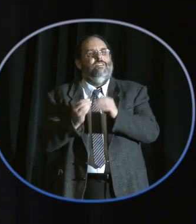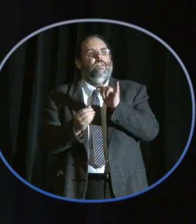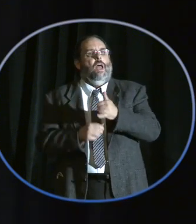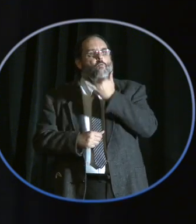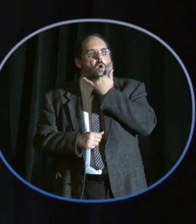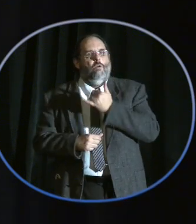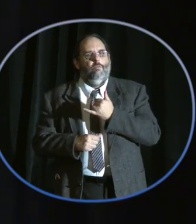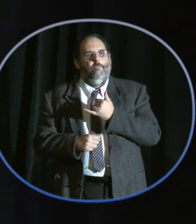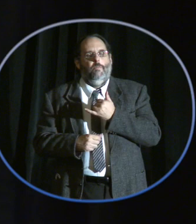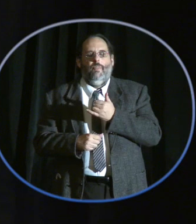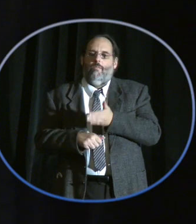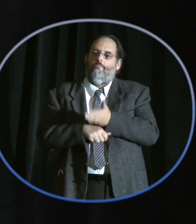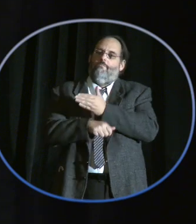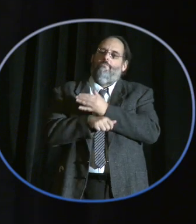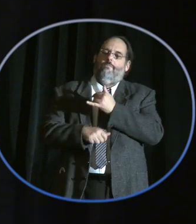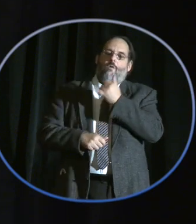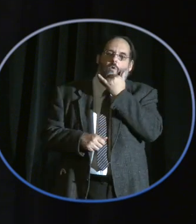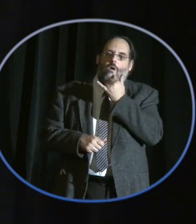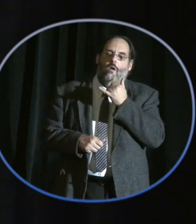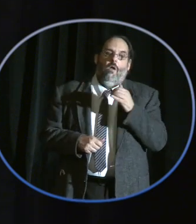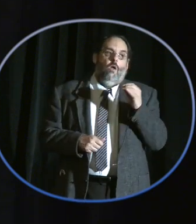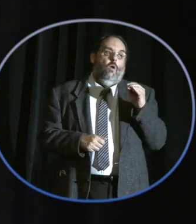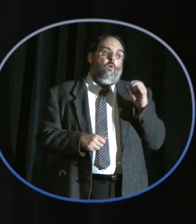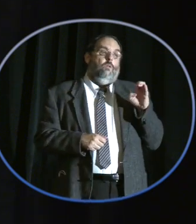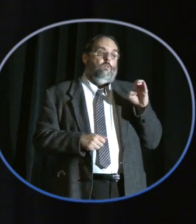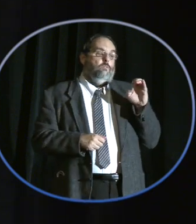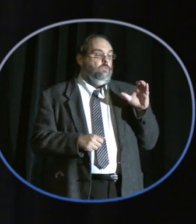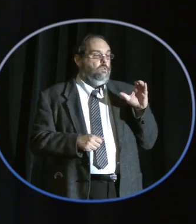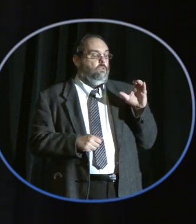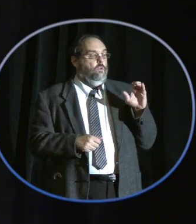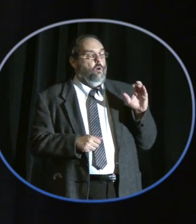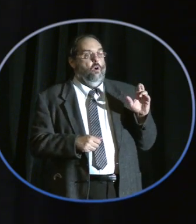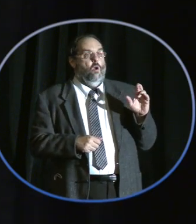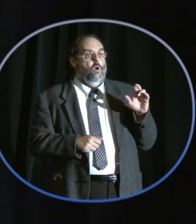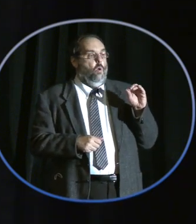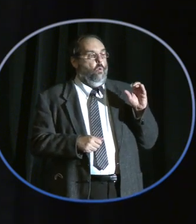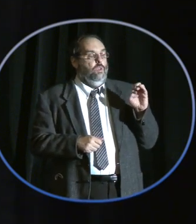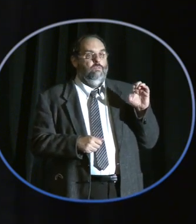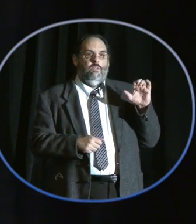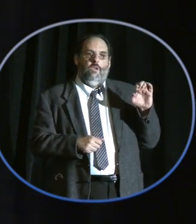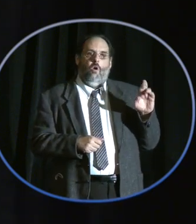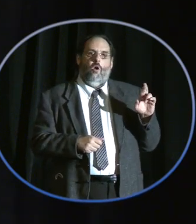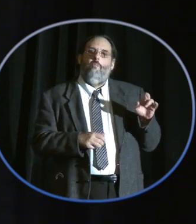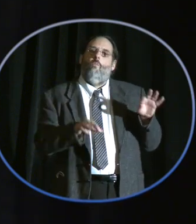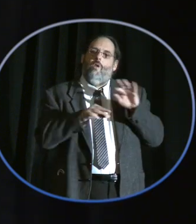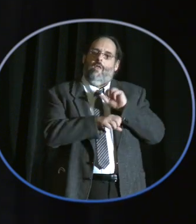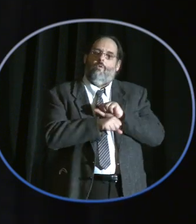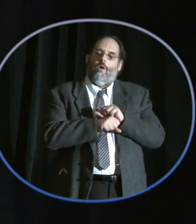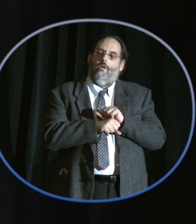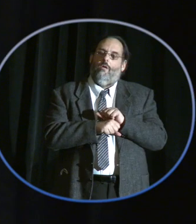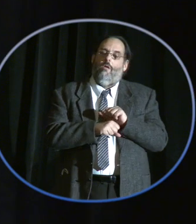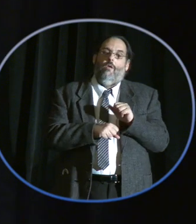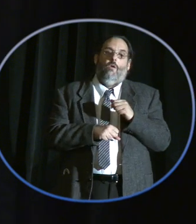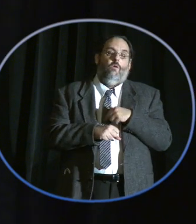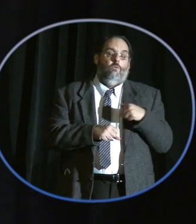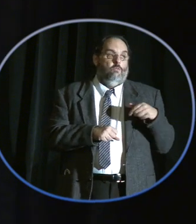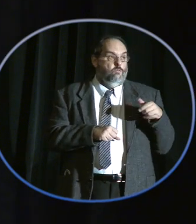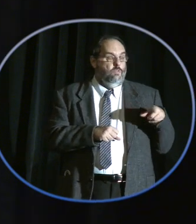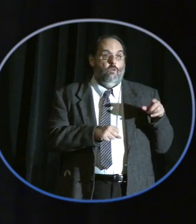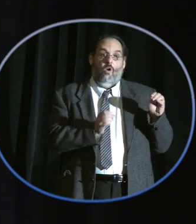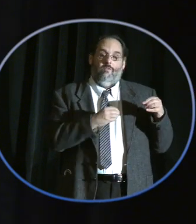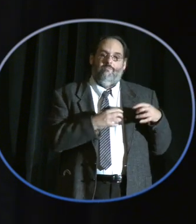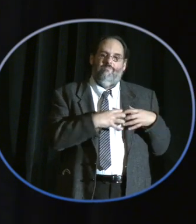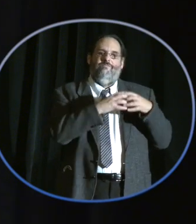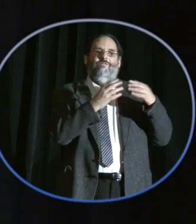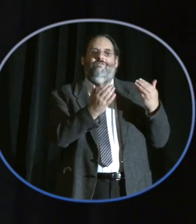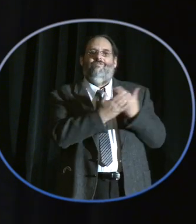the Office of Equity and Civil Rights is essential to that work. And just this past year, OECR has successfully stood up